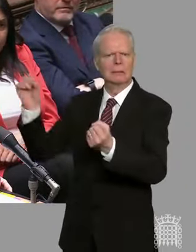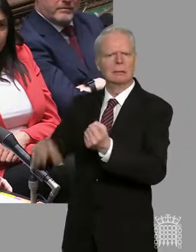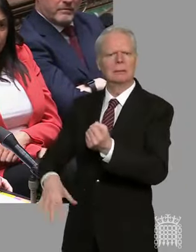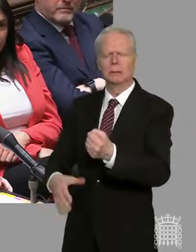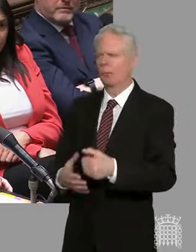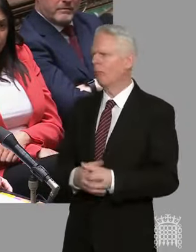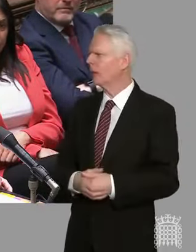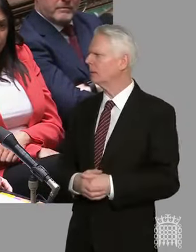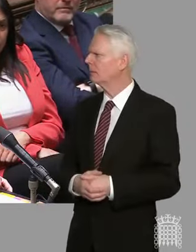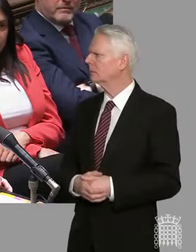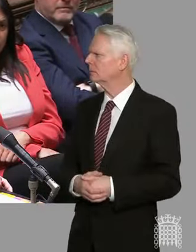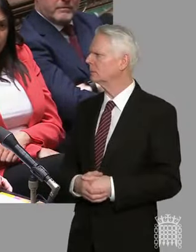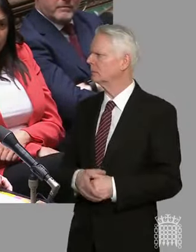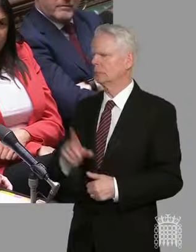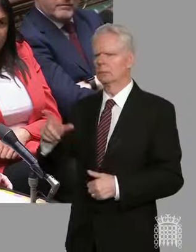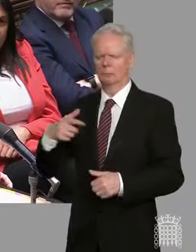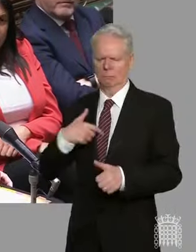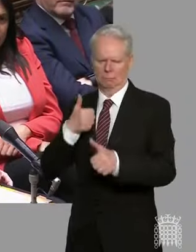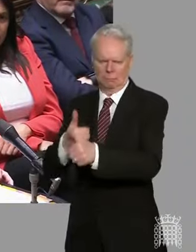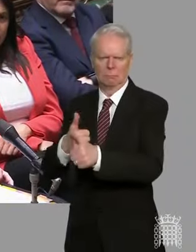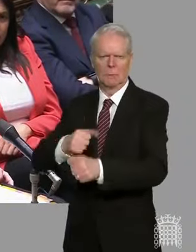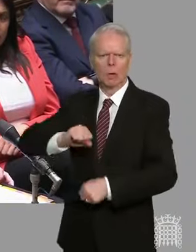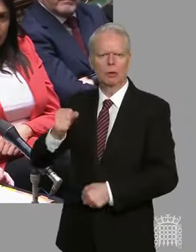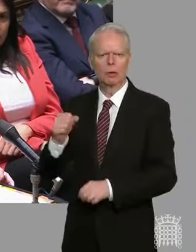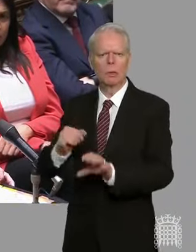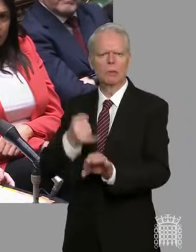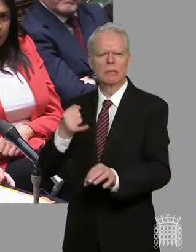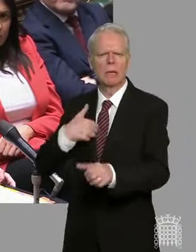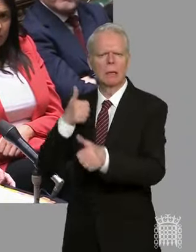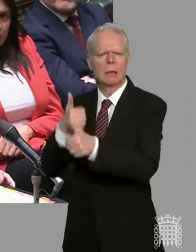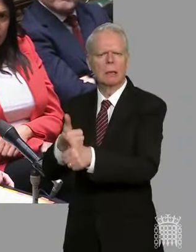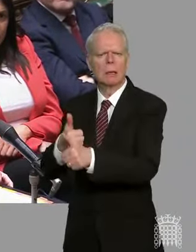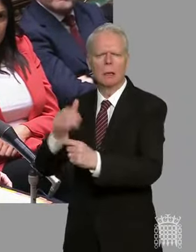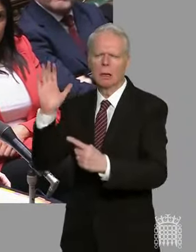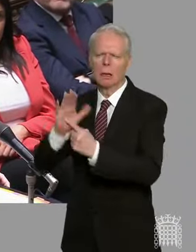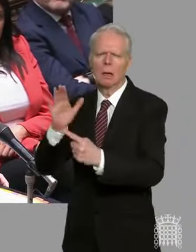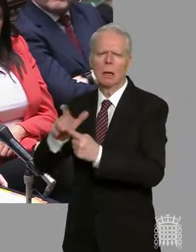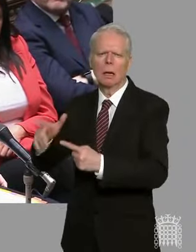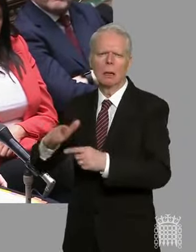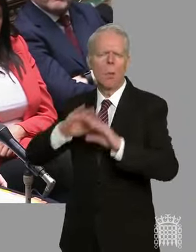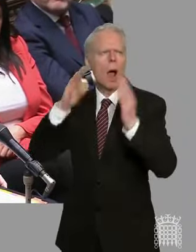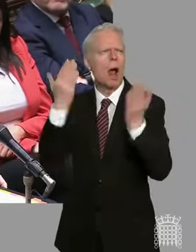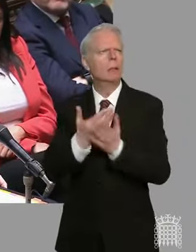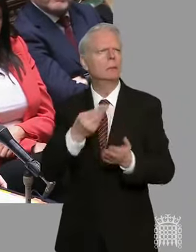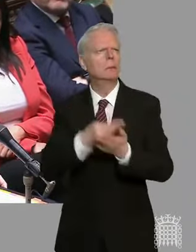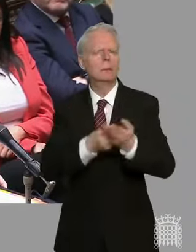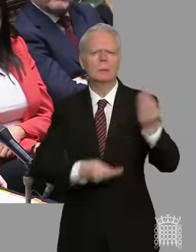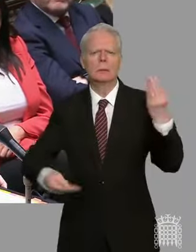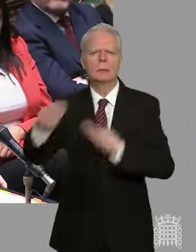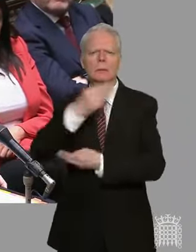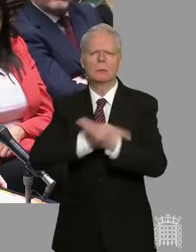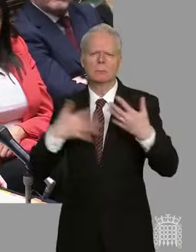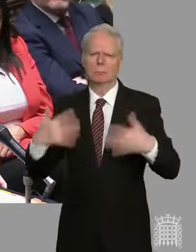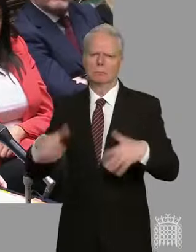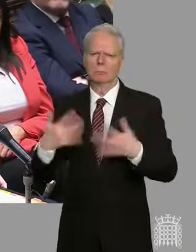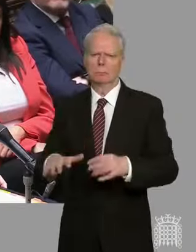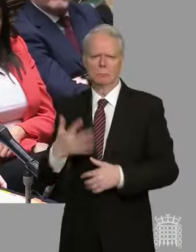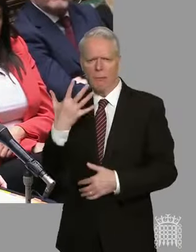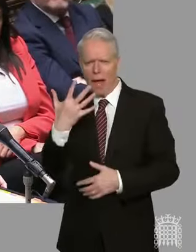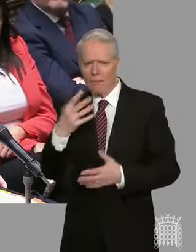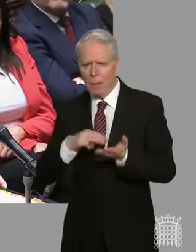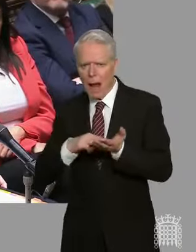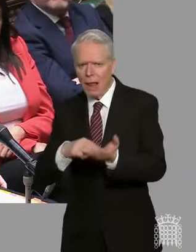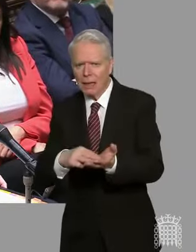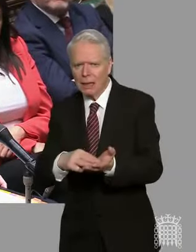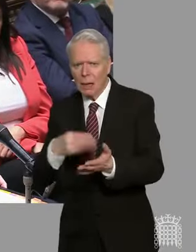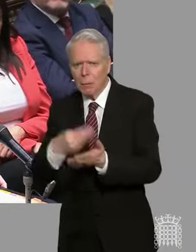worth £25 million for Scotch whisky. It's what we're doing to support industry and sectors in Scotland. And in addition to that, in